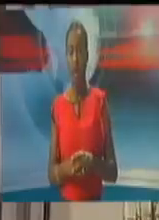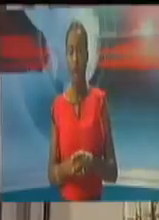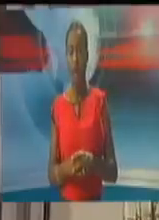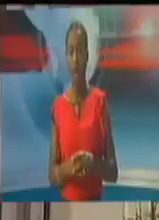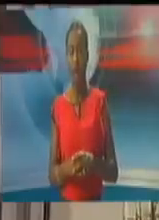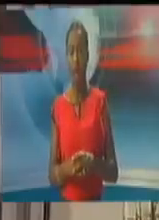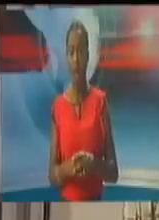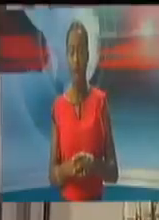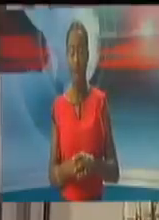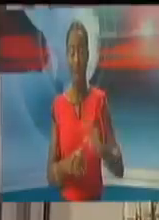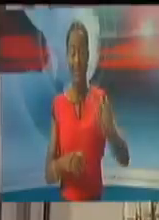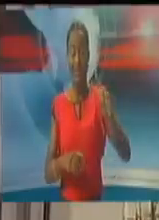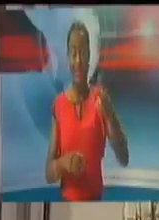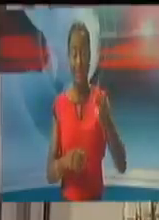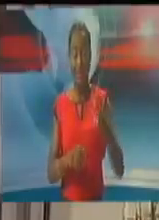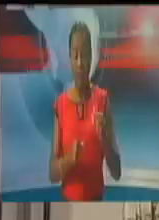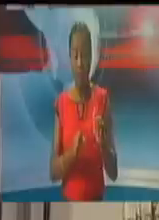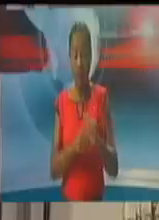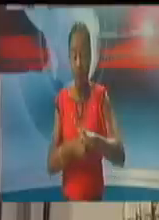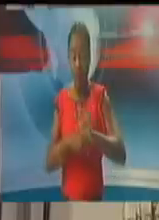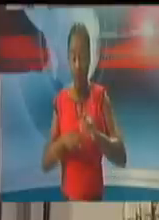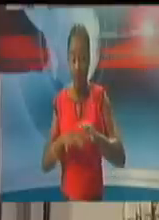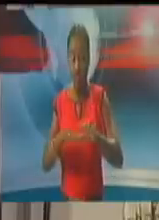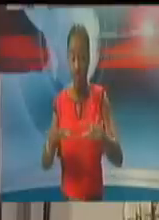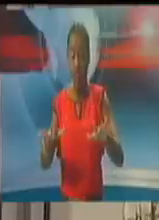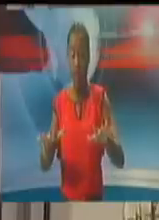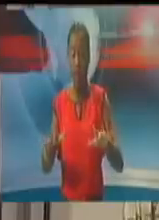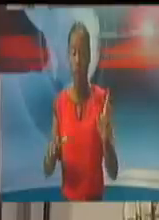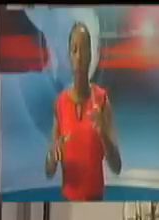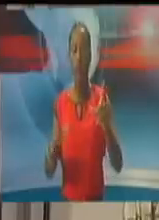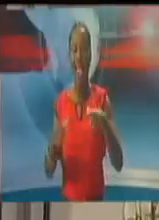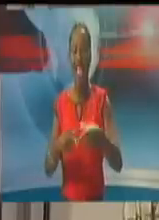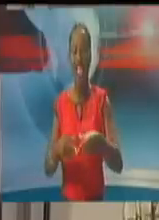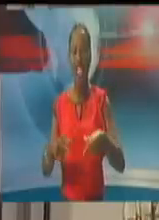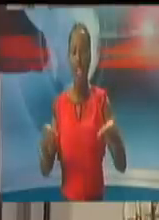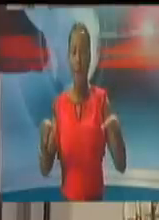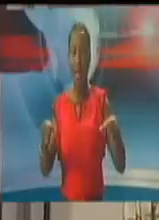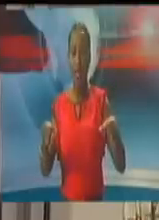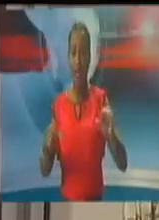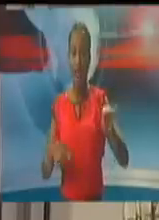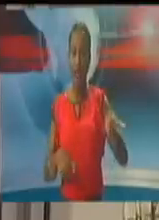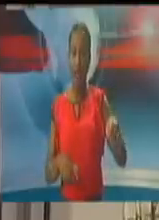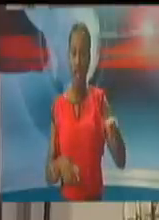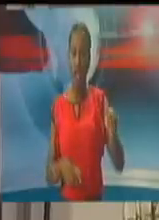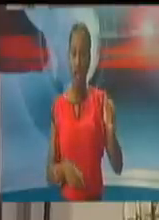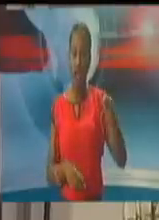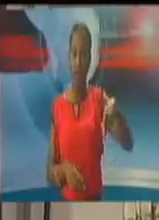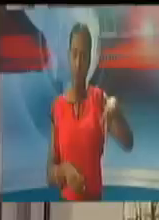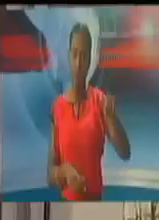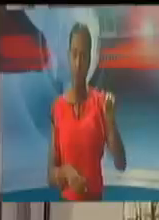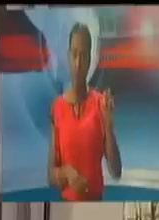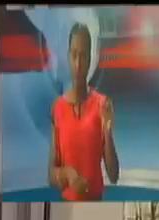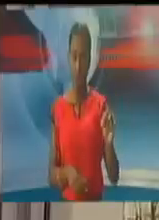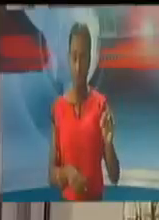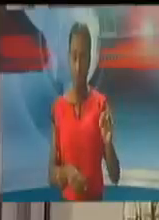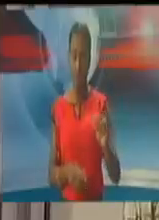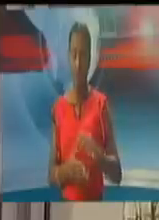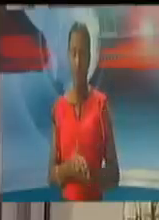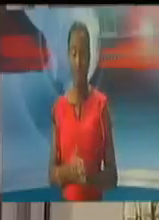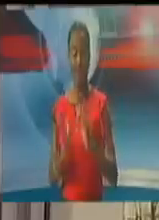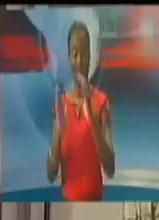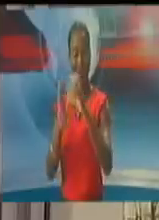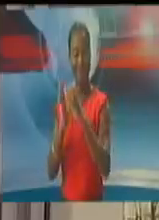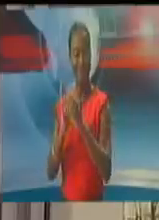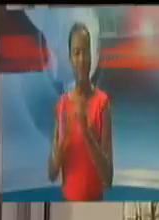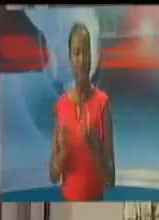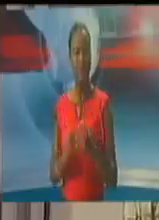second wave of infection. This is from Japan. I will just quote a paragraph. It was once